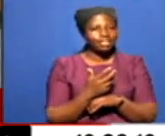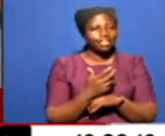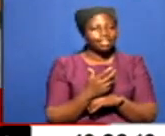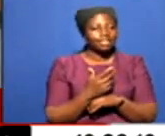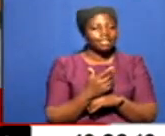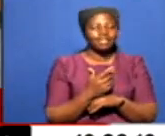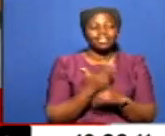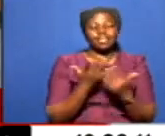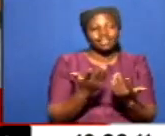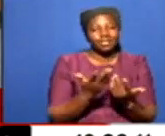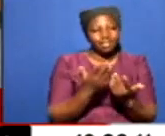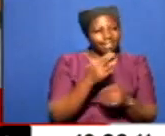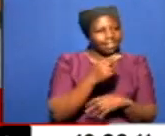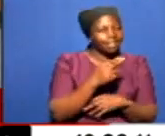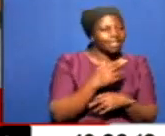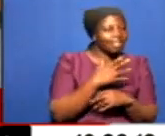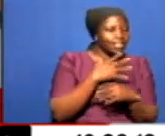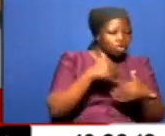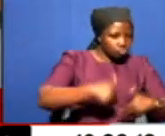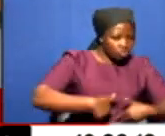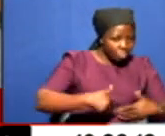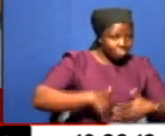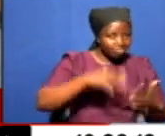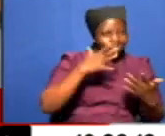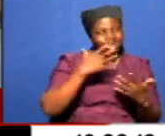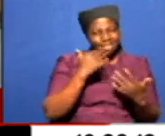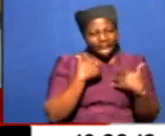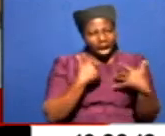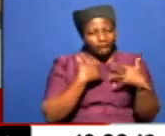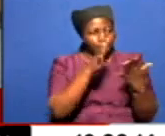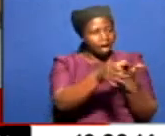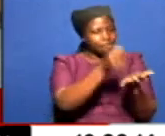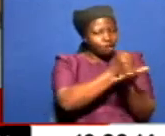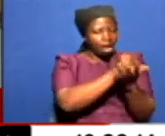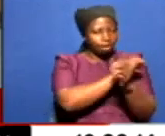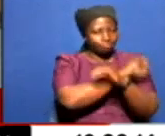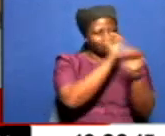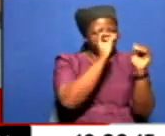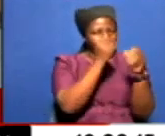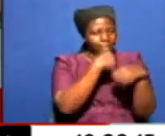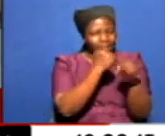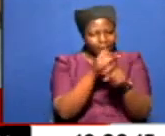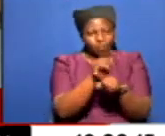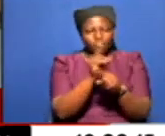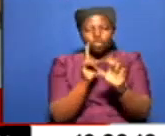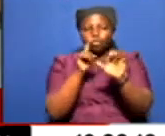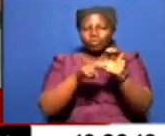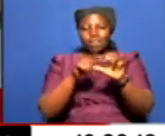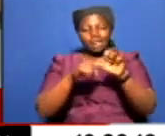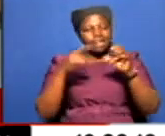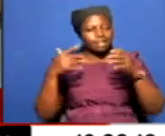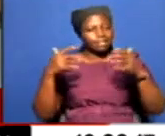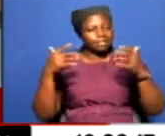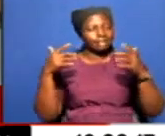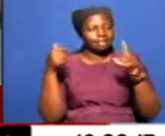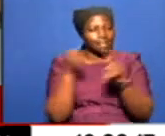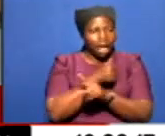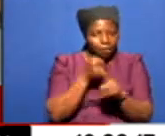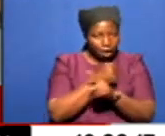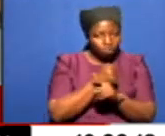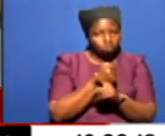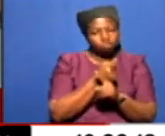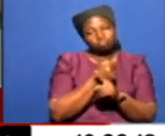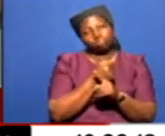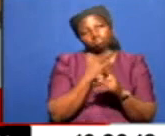levels are pushing the youths towards violent extremism. Yeah. Quite as a county watch, and you've talked about the